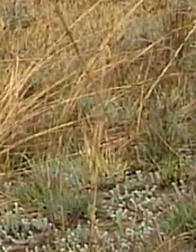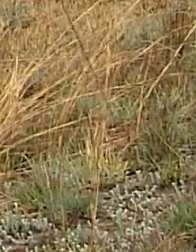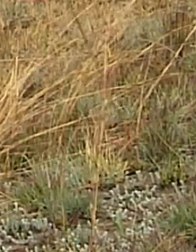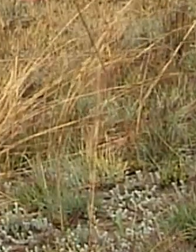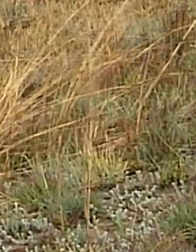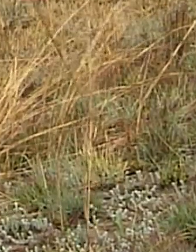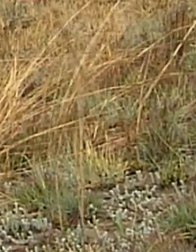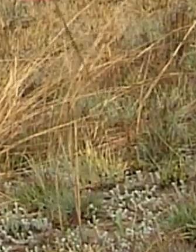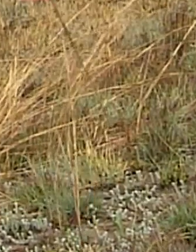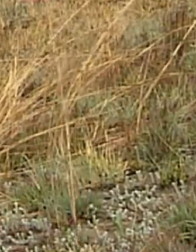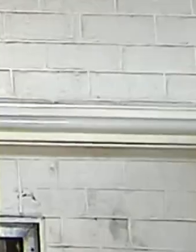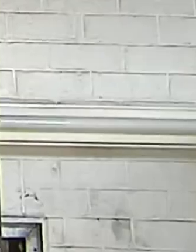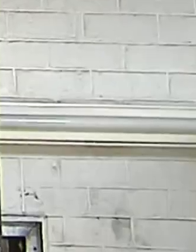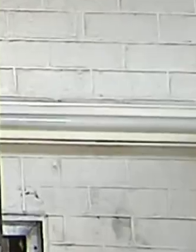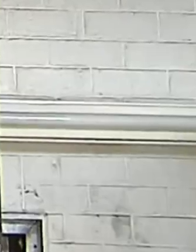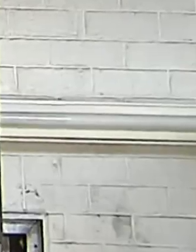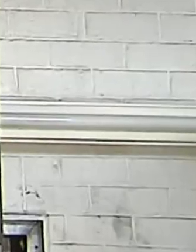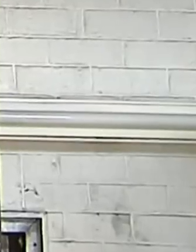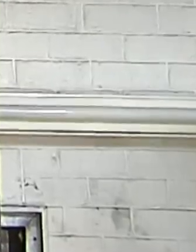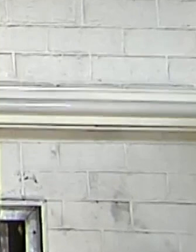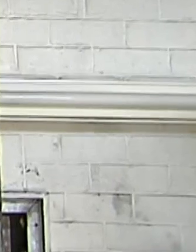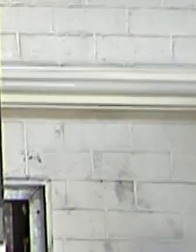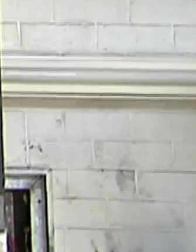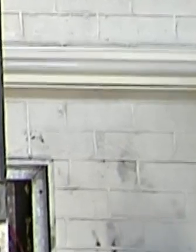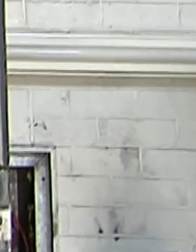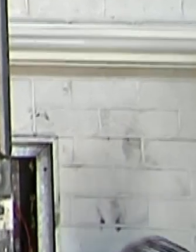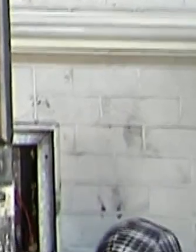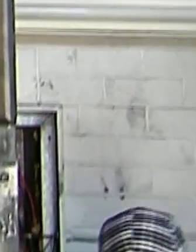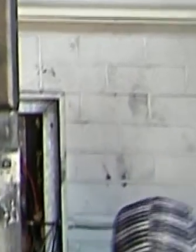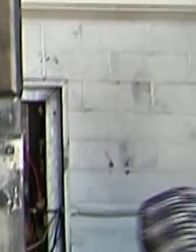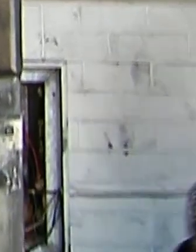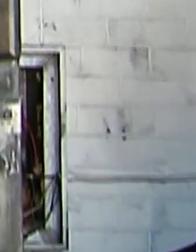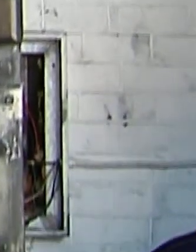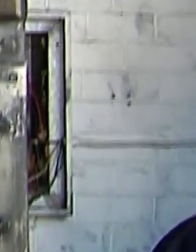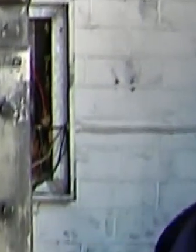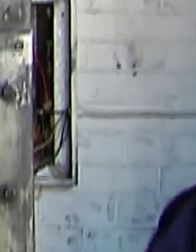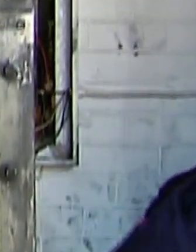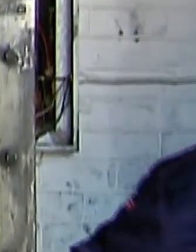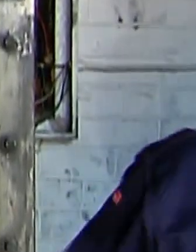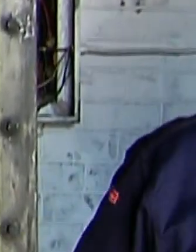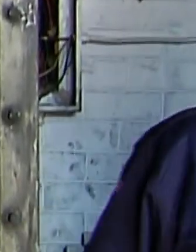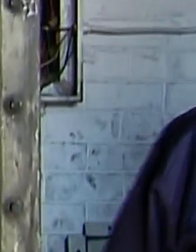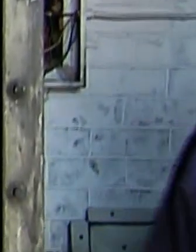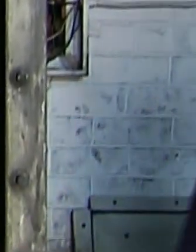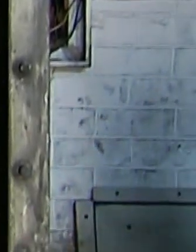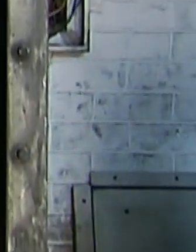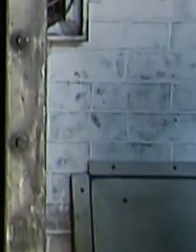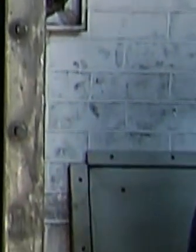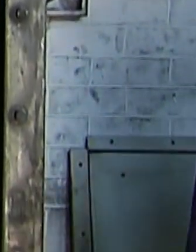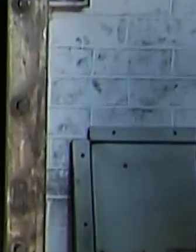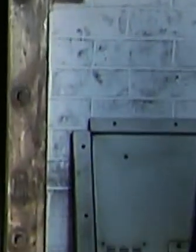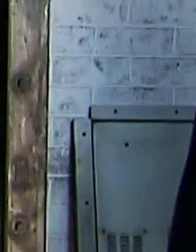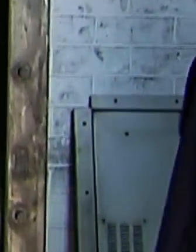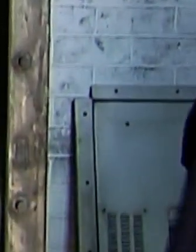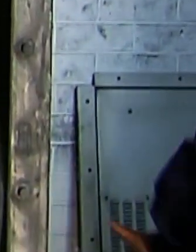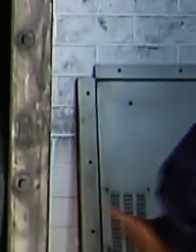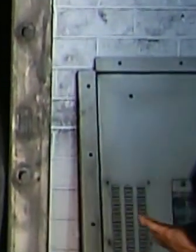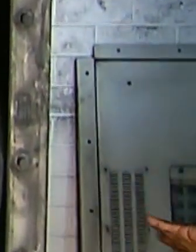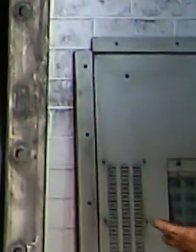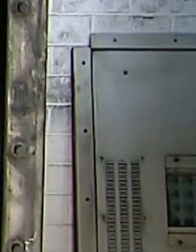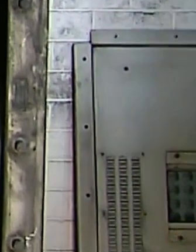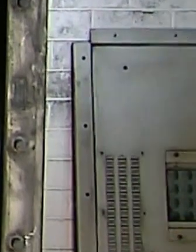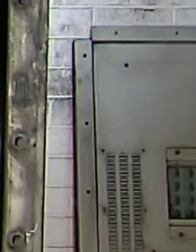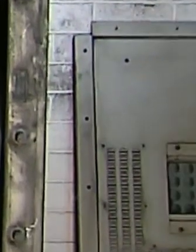lucrative businesses in South Africa. Although helpless, some residents are also worried. We are having a challenge of our infrastructure in